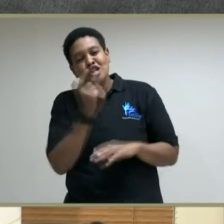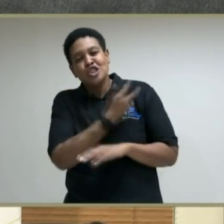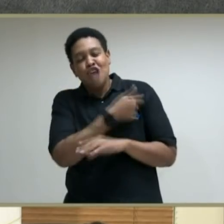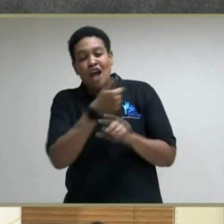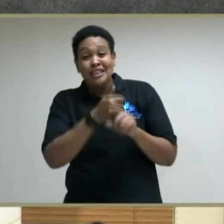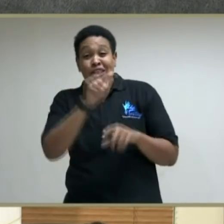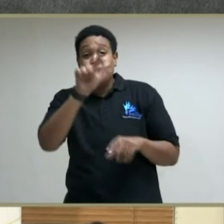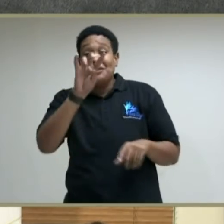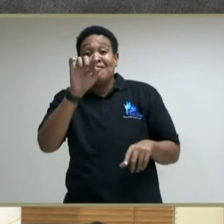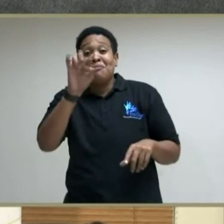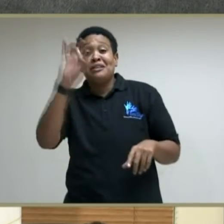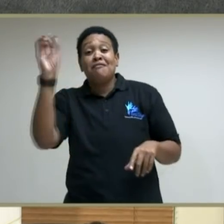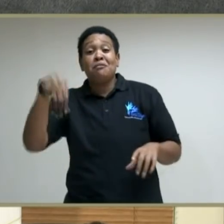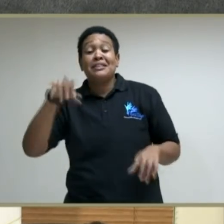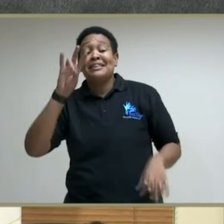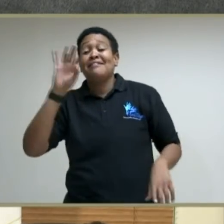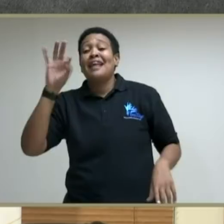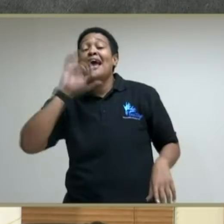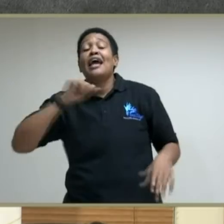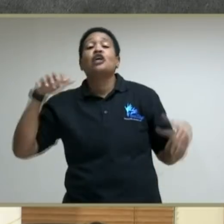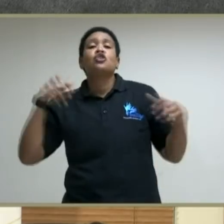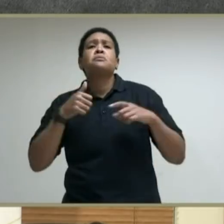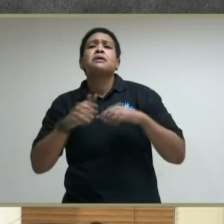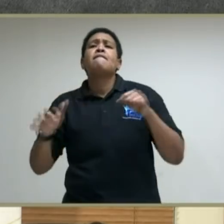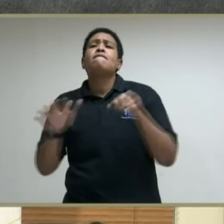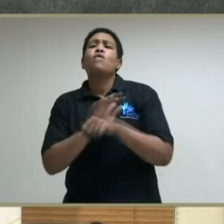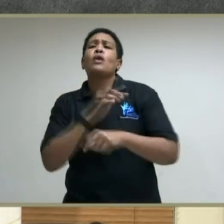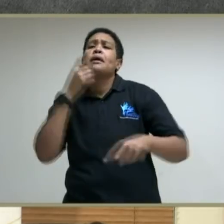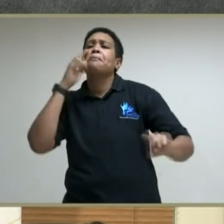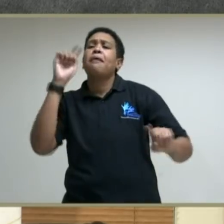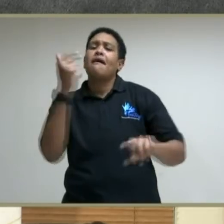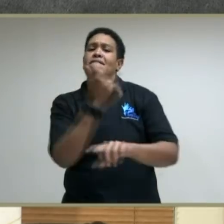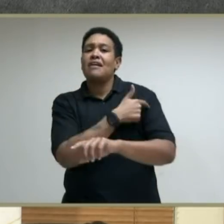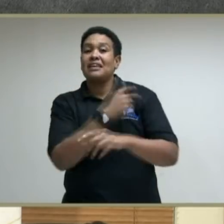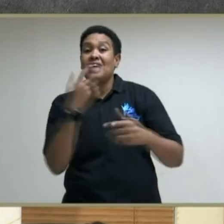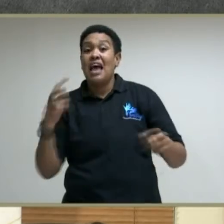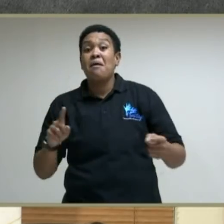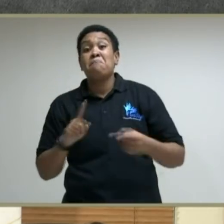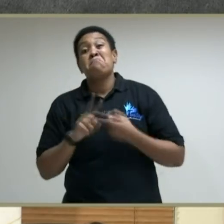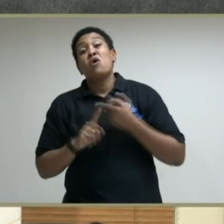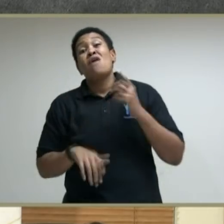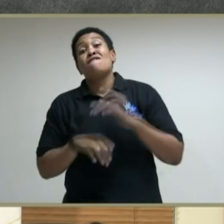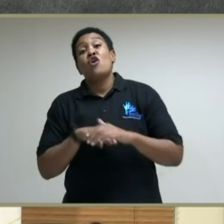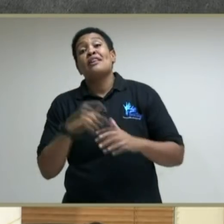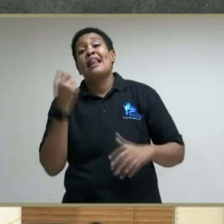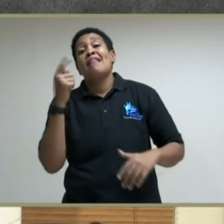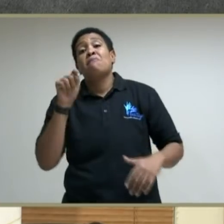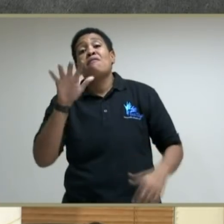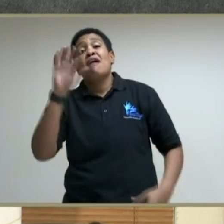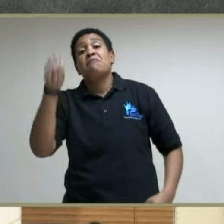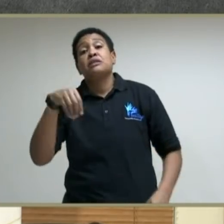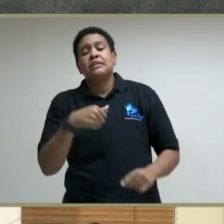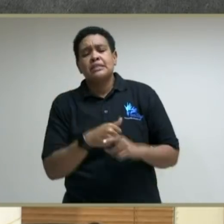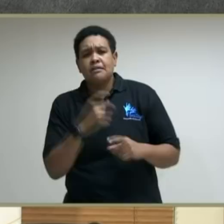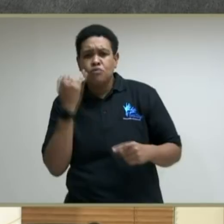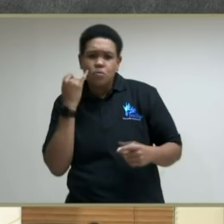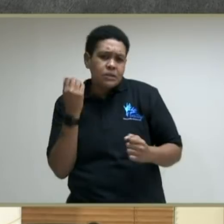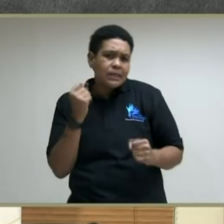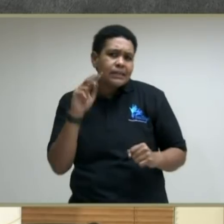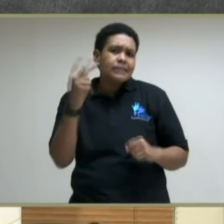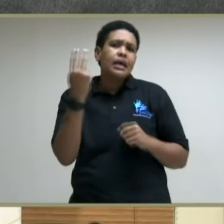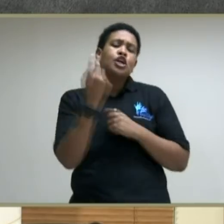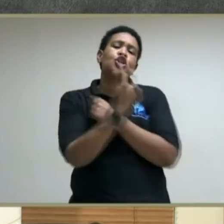27.7% in the 70 to 79 age group are fully vaccinated, and a further 11.5% are to get a second